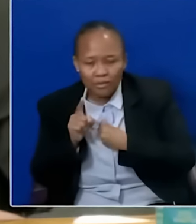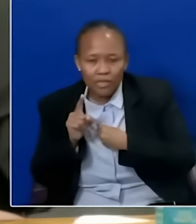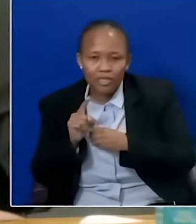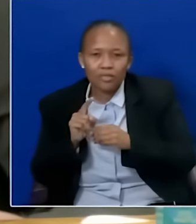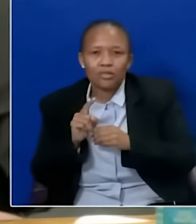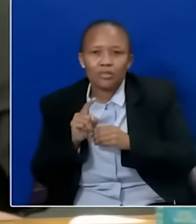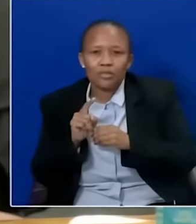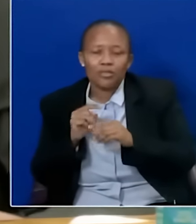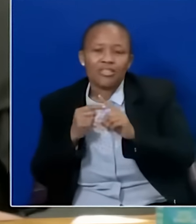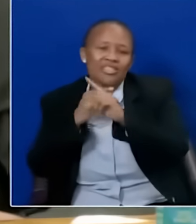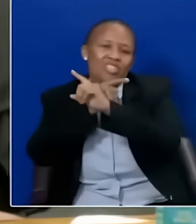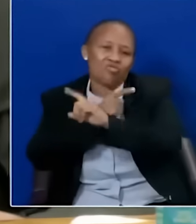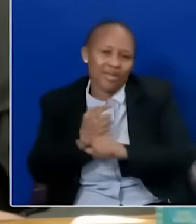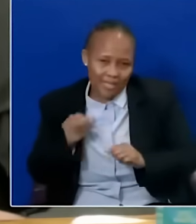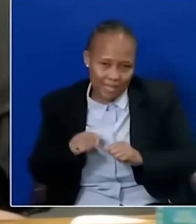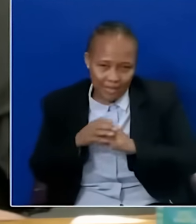But look at what he said in 10.1.